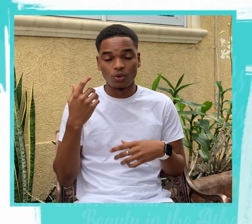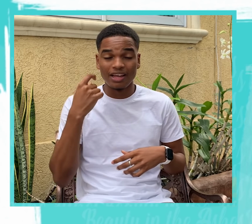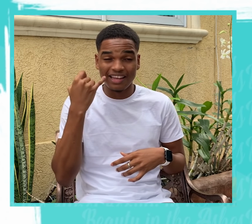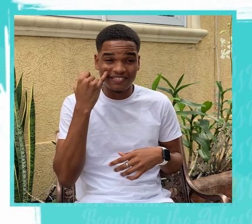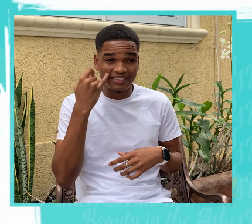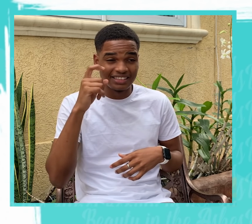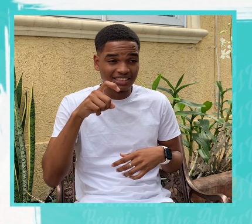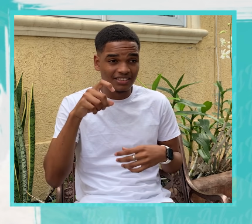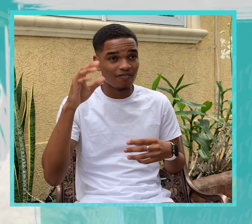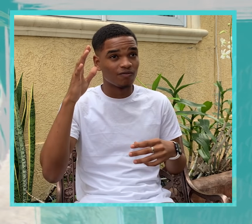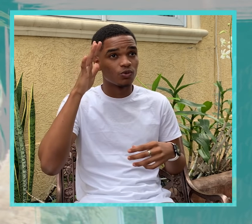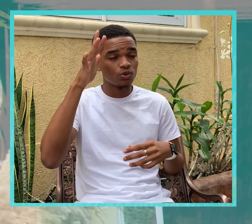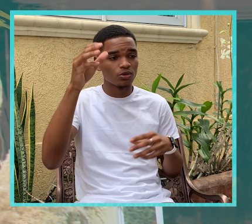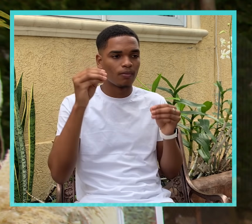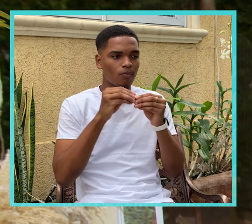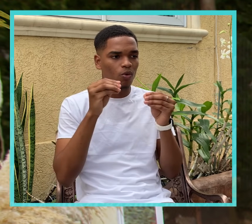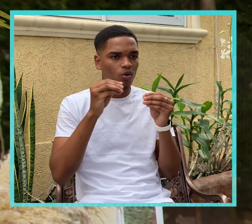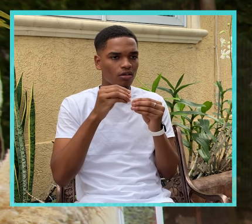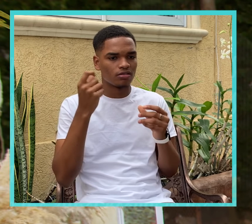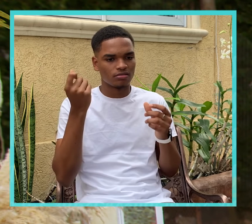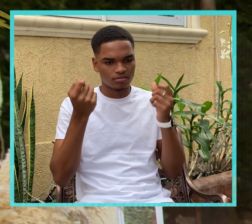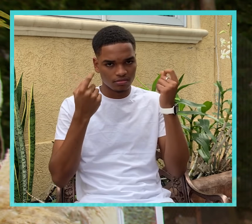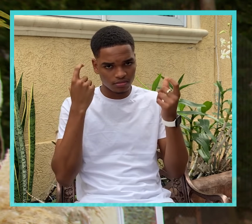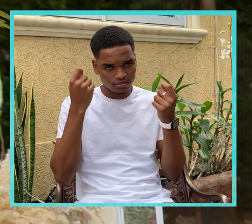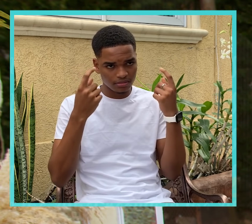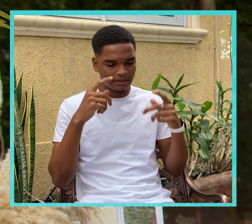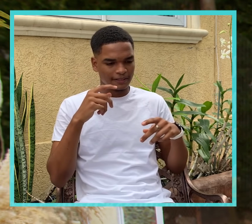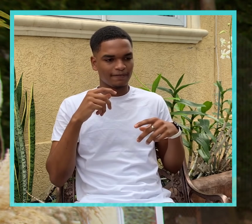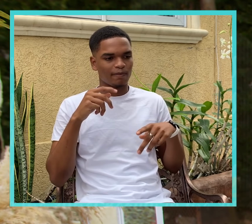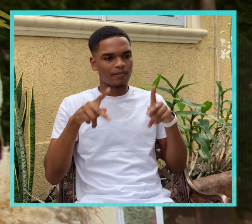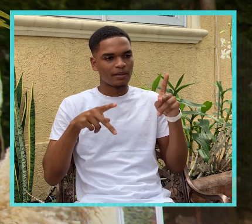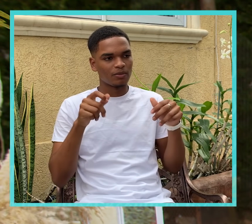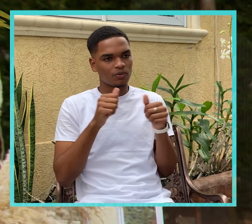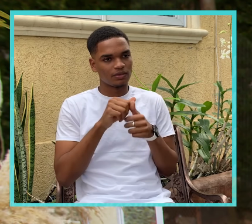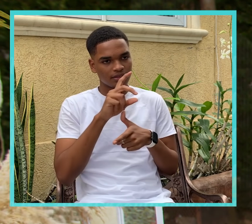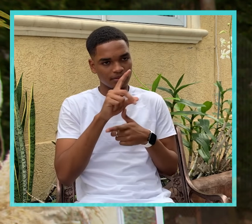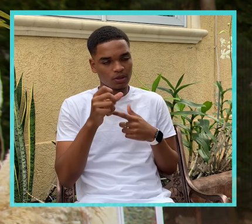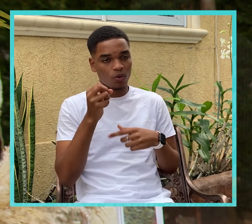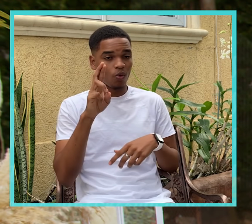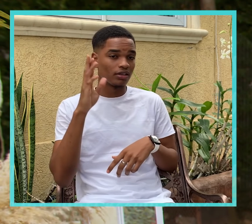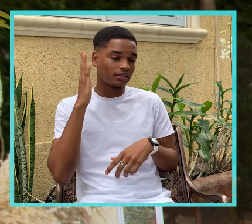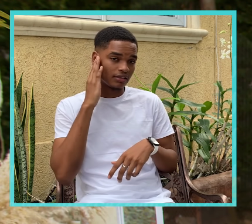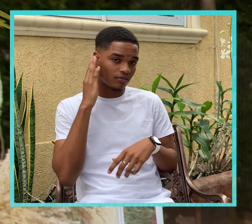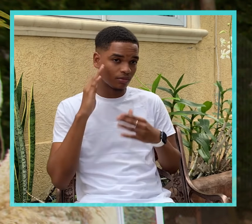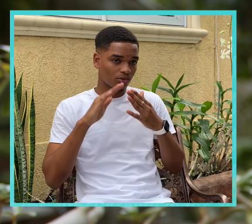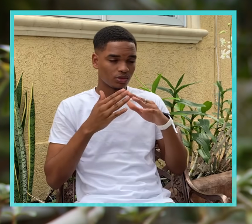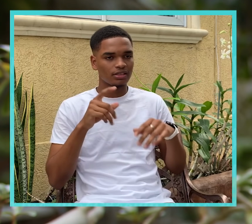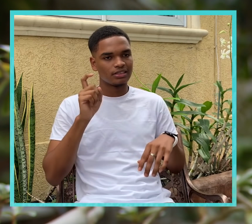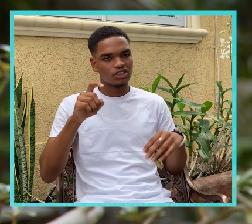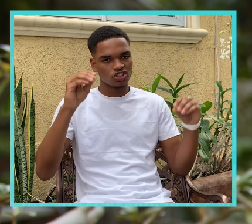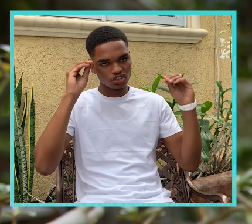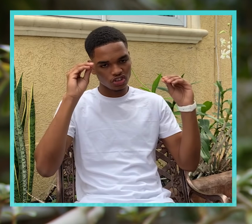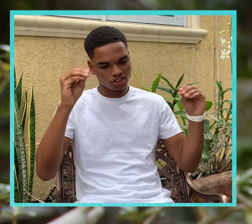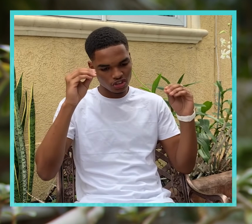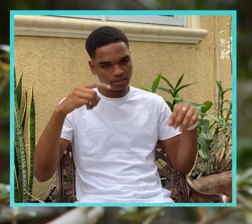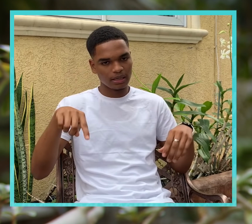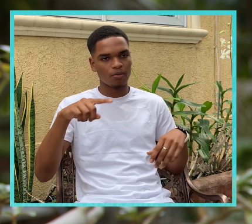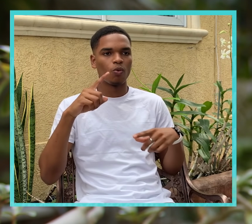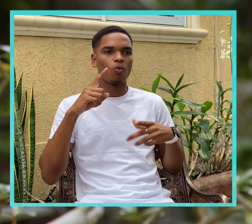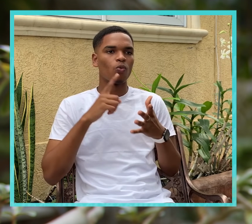future to be more receptive of persons with disabilities or the deaf community, we have to teach kids what it is like to see a deaf person,